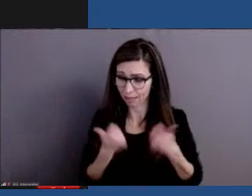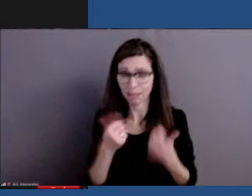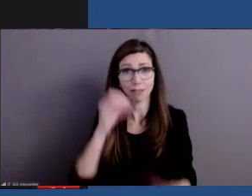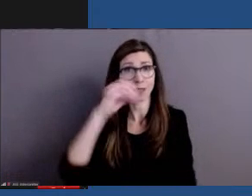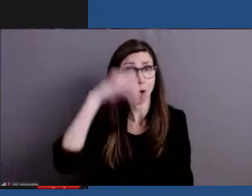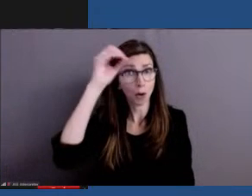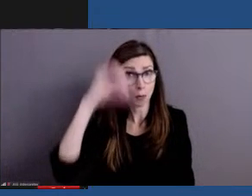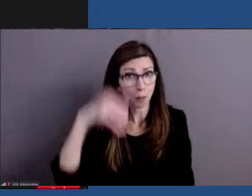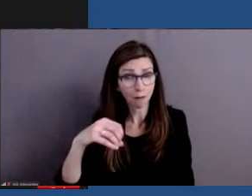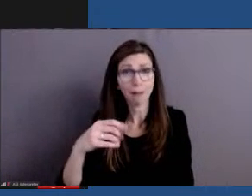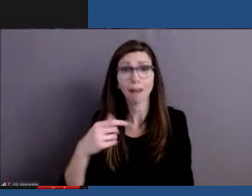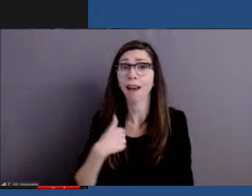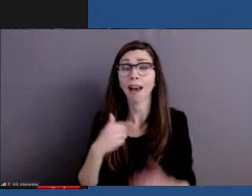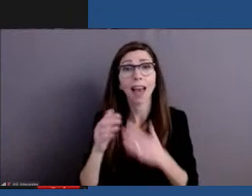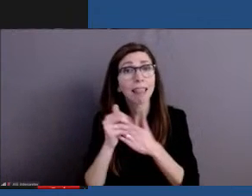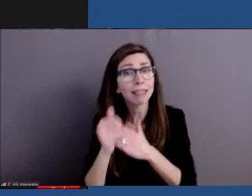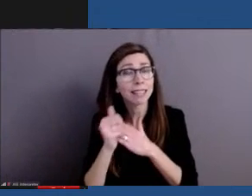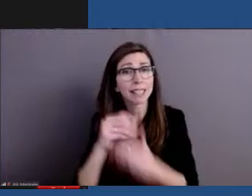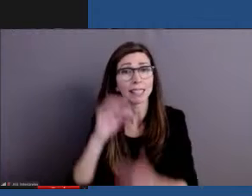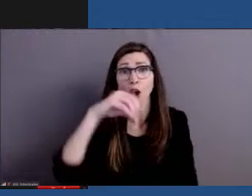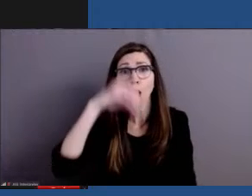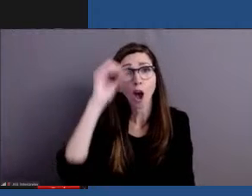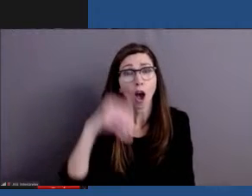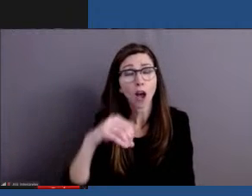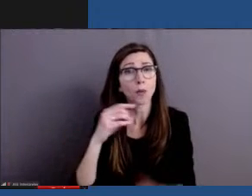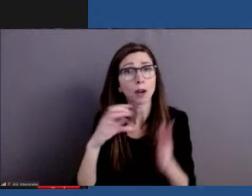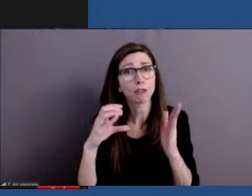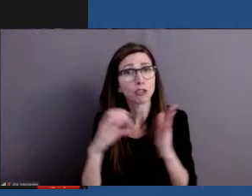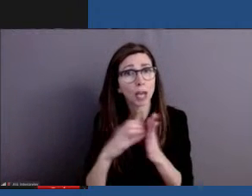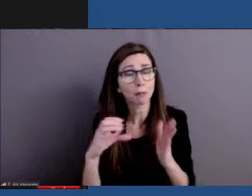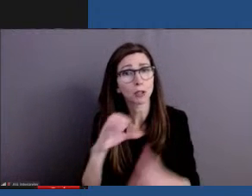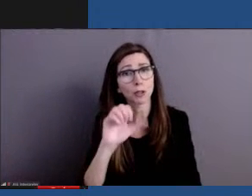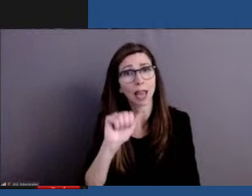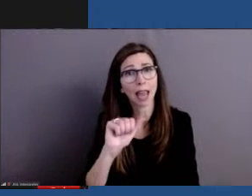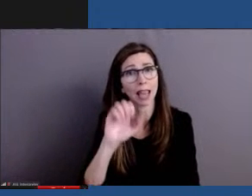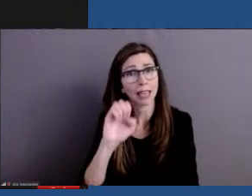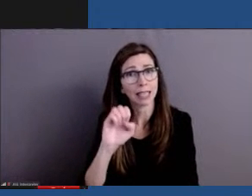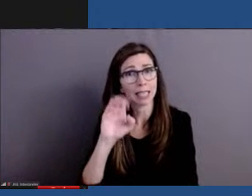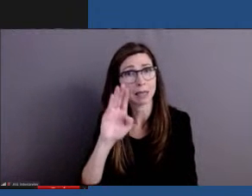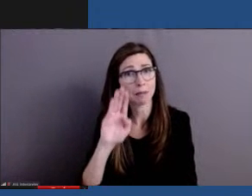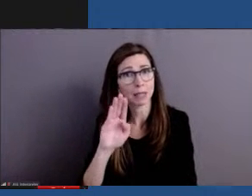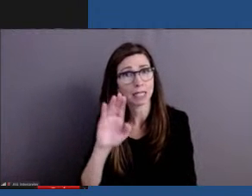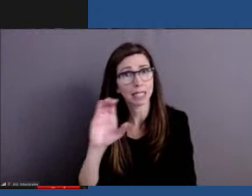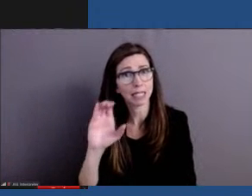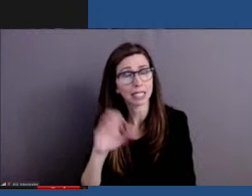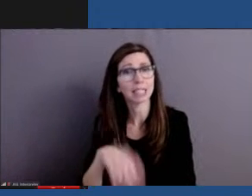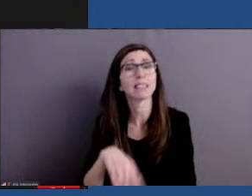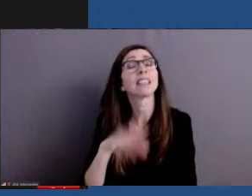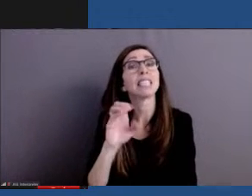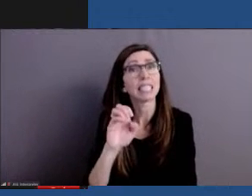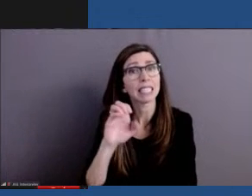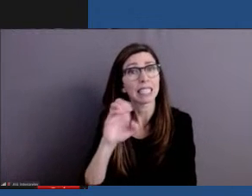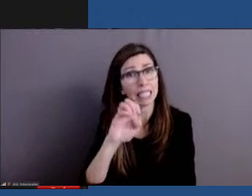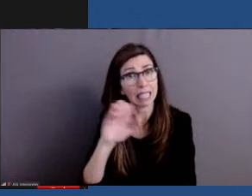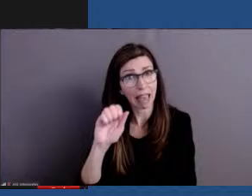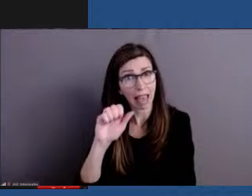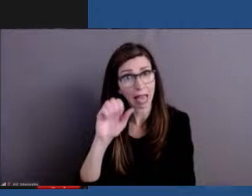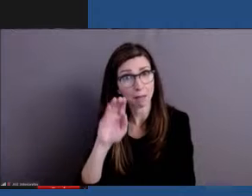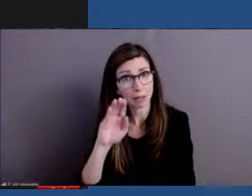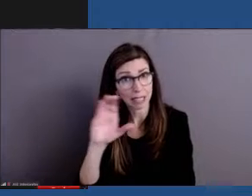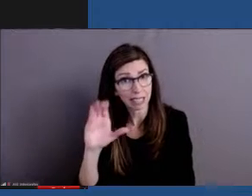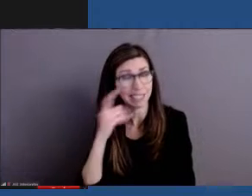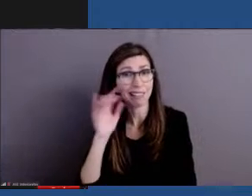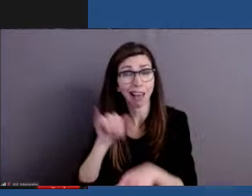chapter of the Alliance for Equality of Blind Canadians, AEBC. The AEBC is a national